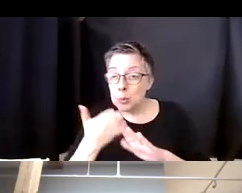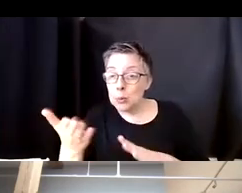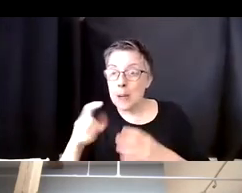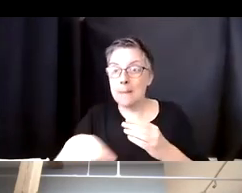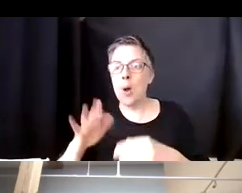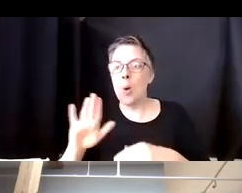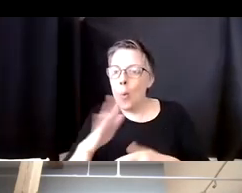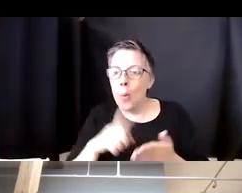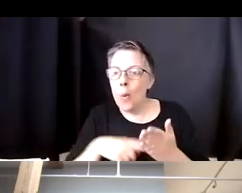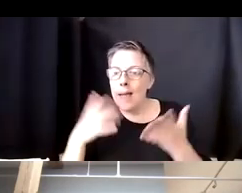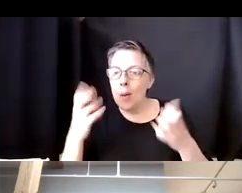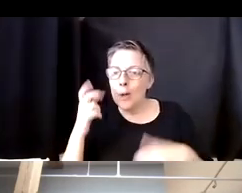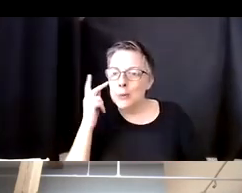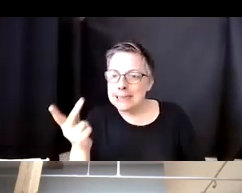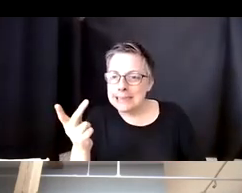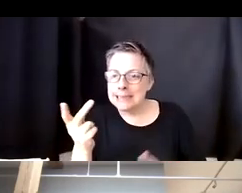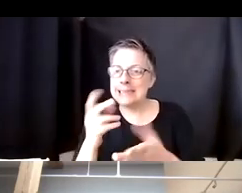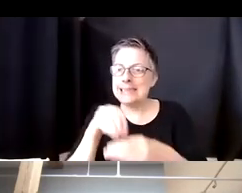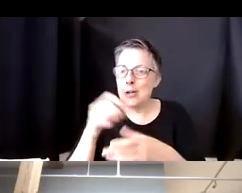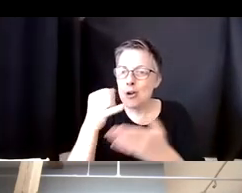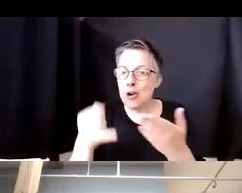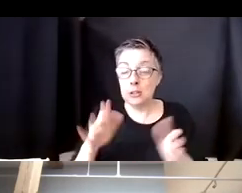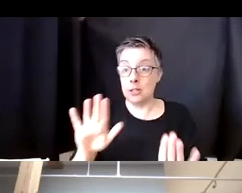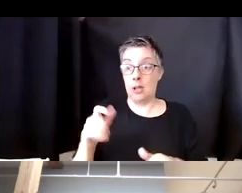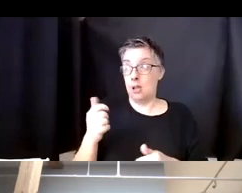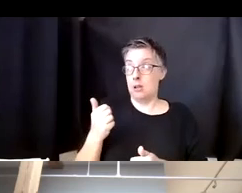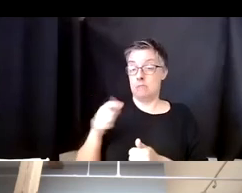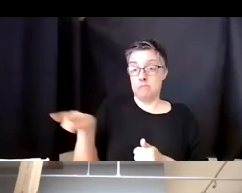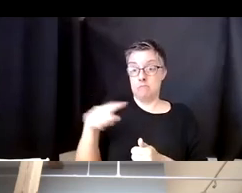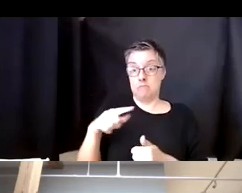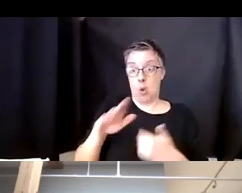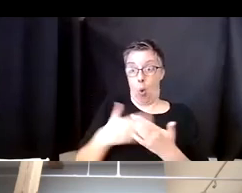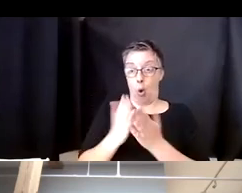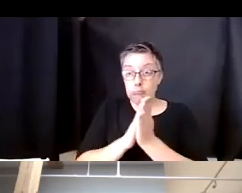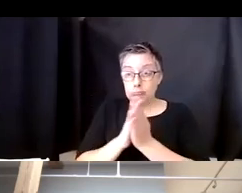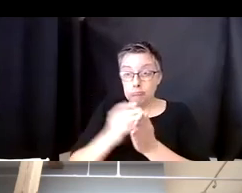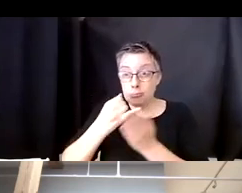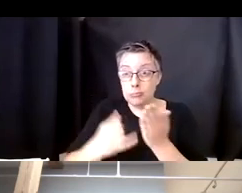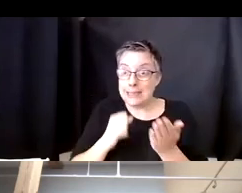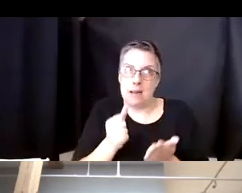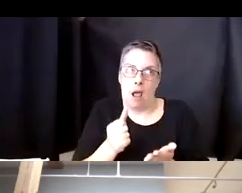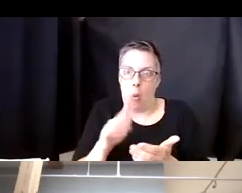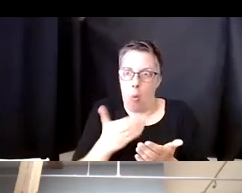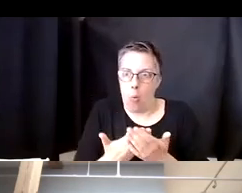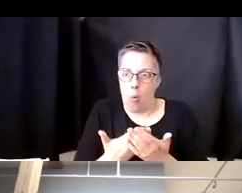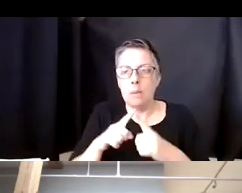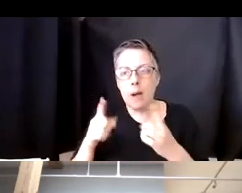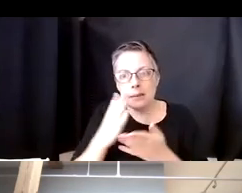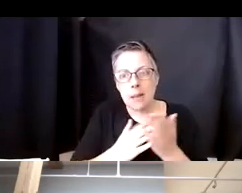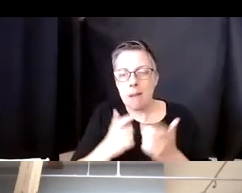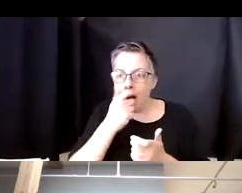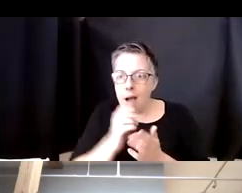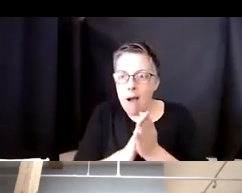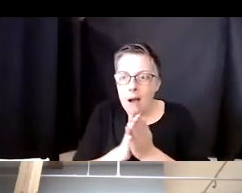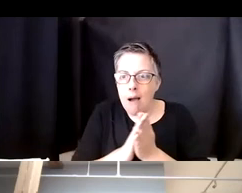like to see. Not everyone from the disability community who have an interest in the art is an artist themselves. They have been part